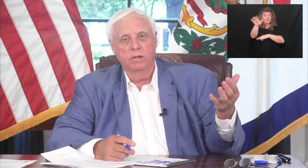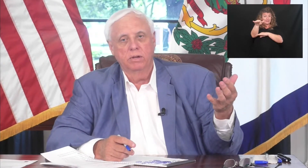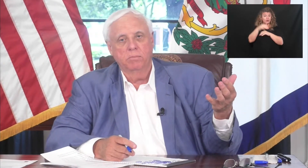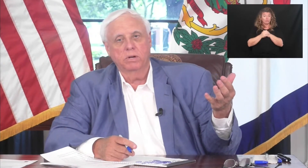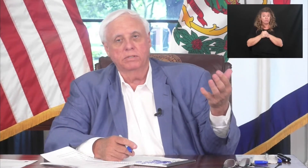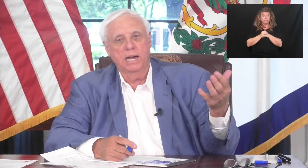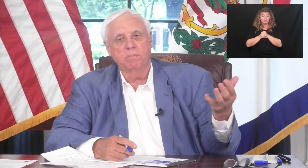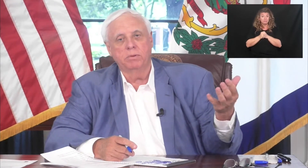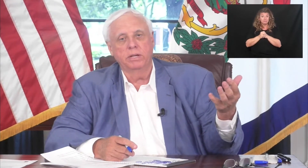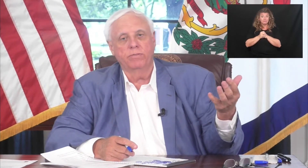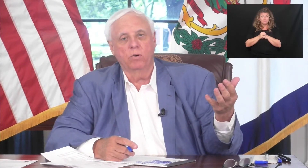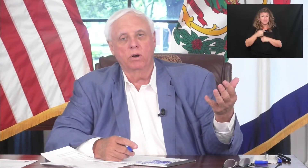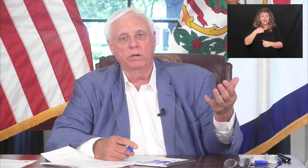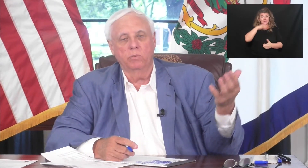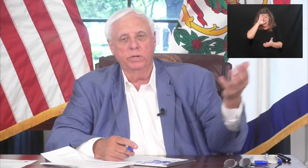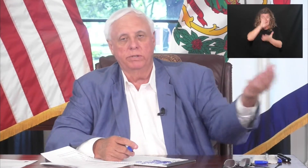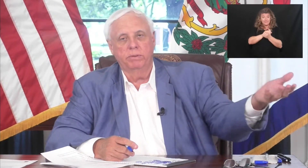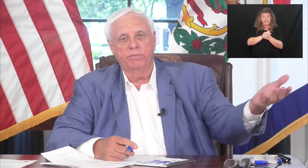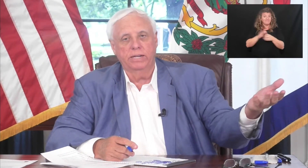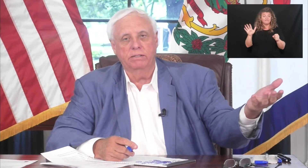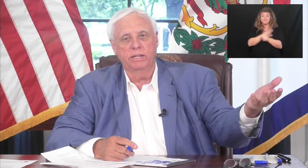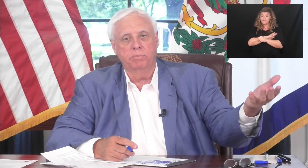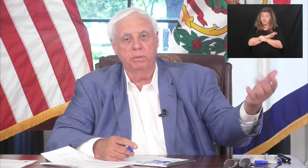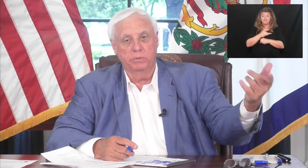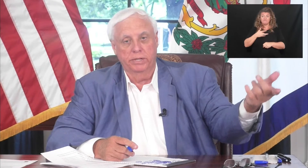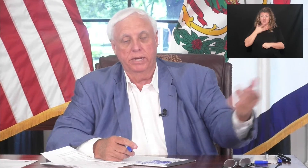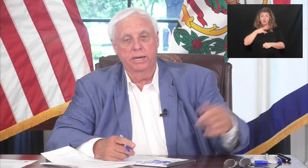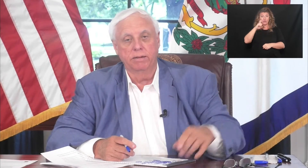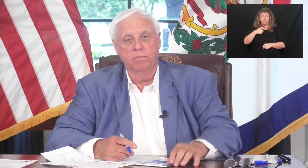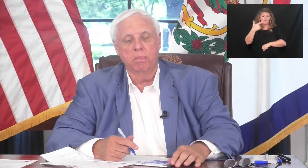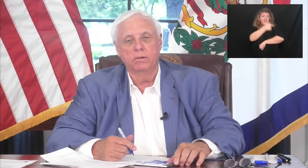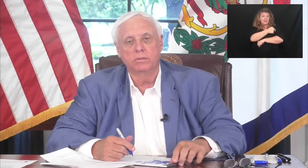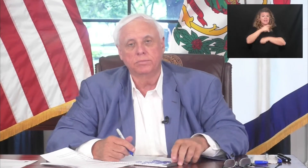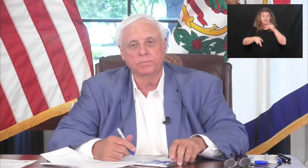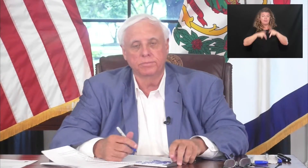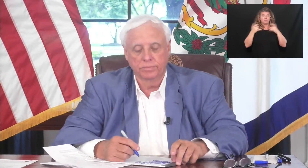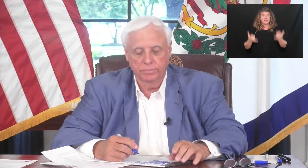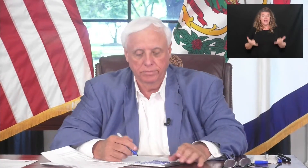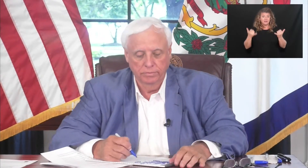afternoon, because I believe wholeheartedly we should be vaccinating people today.